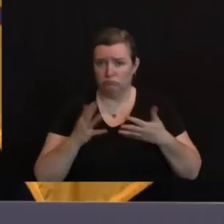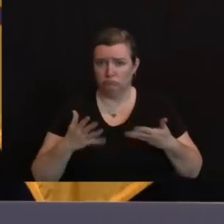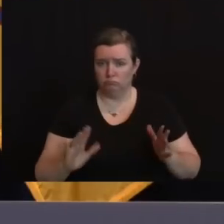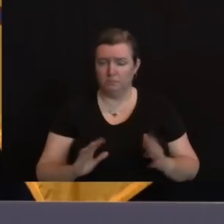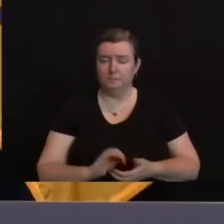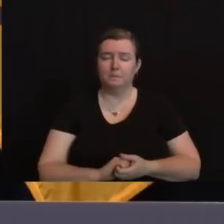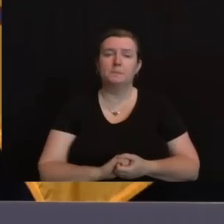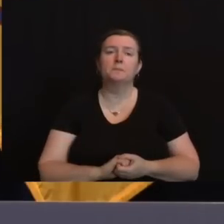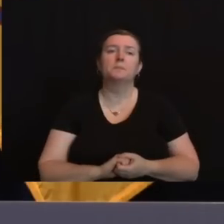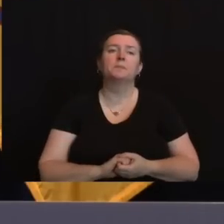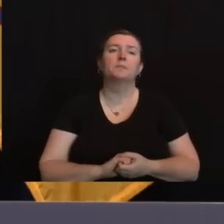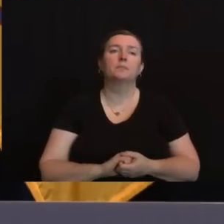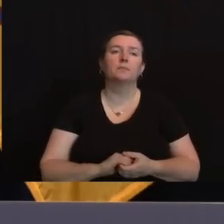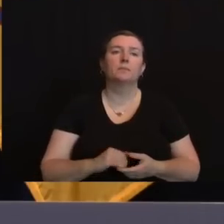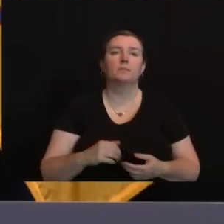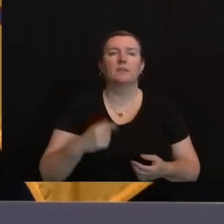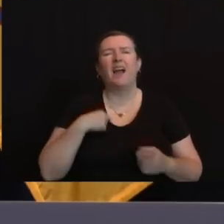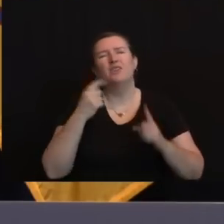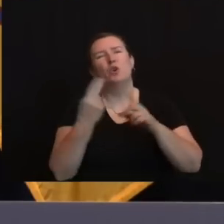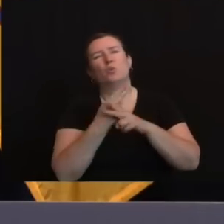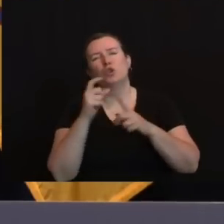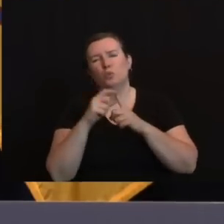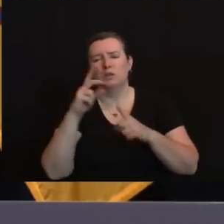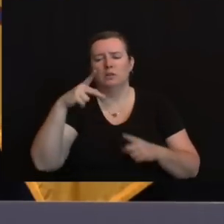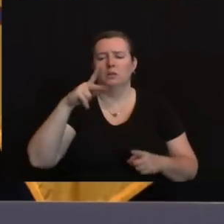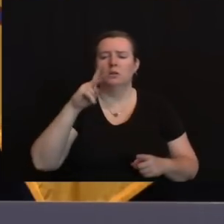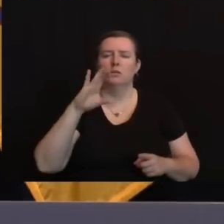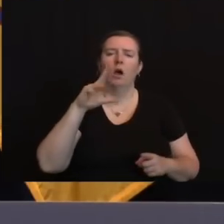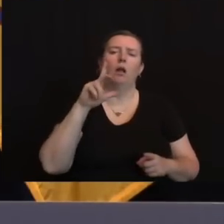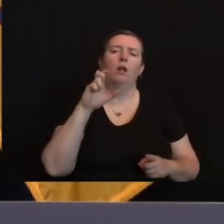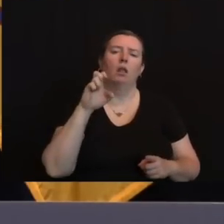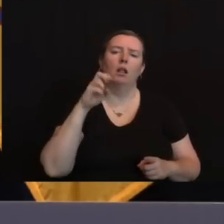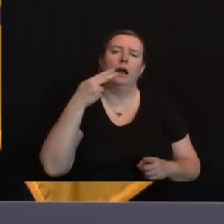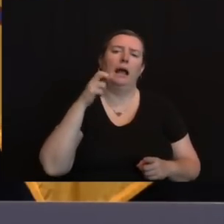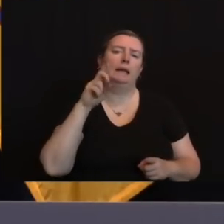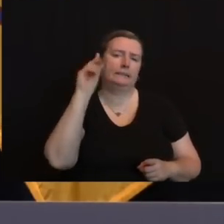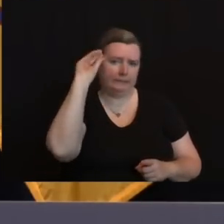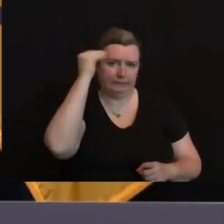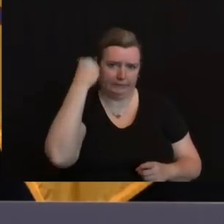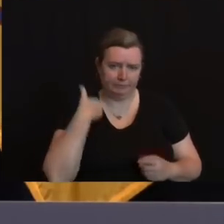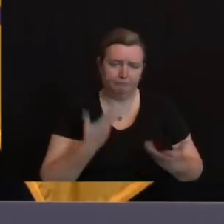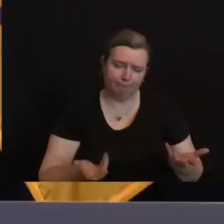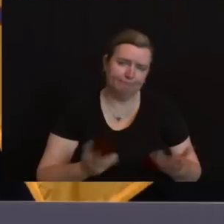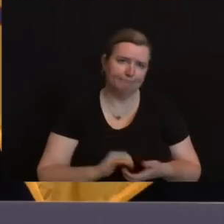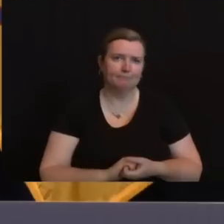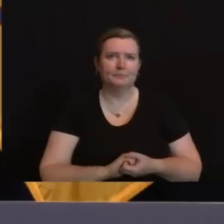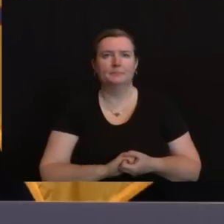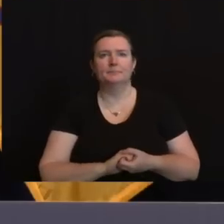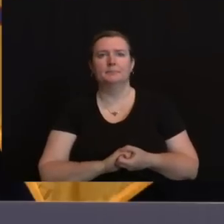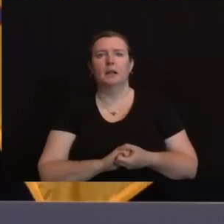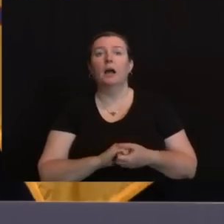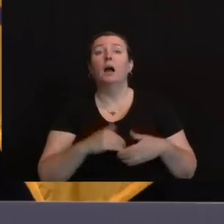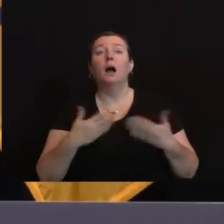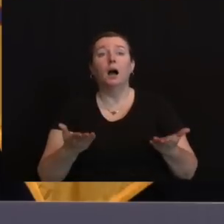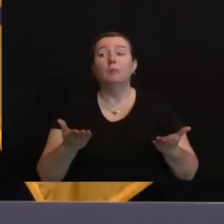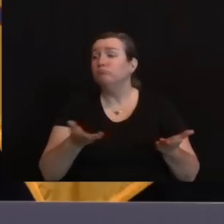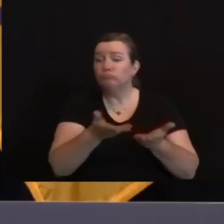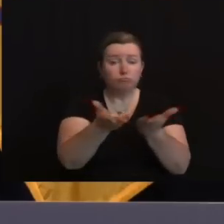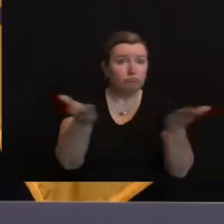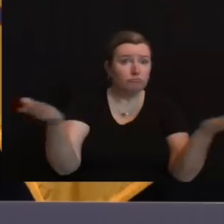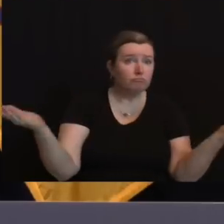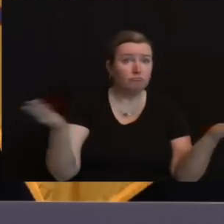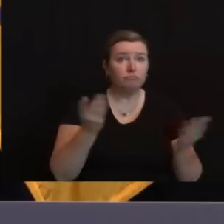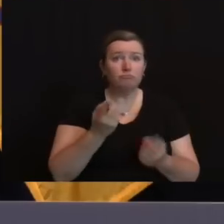use the word knucklehead, which I've been trying to. Brent, I'm looking to your left and your right, and I'm trying to figure out, should I start on the right or should I start on the